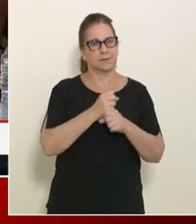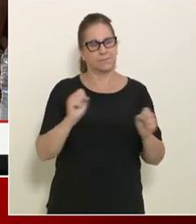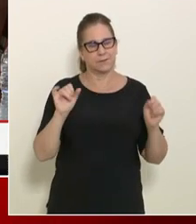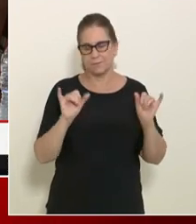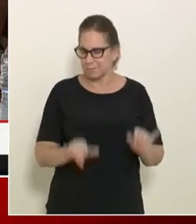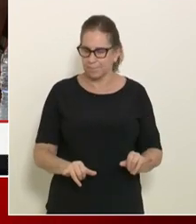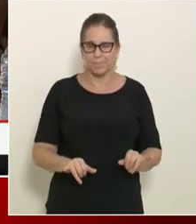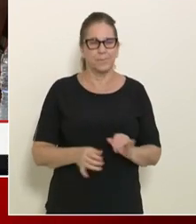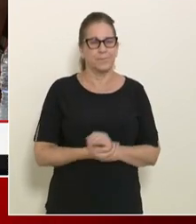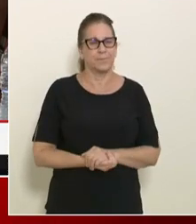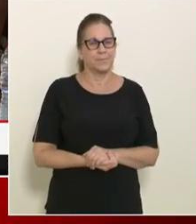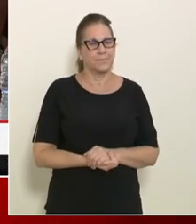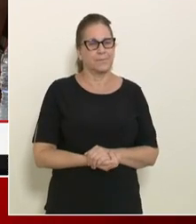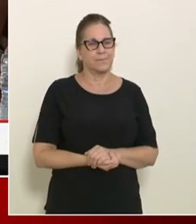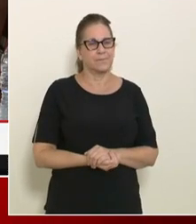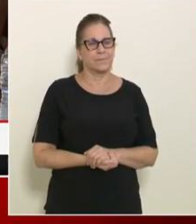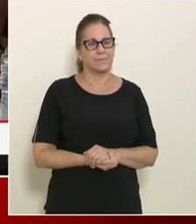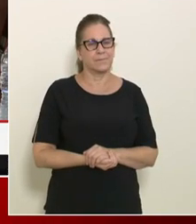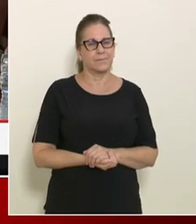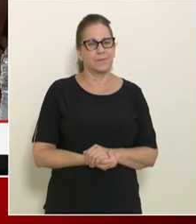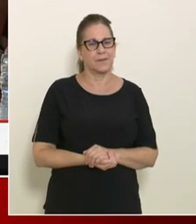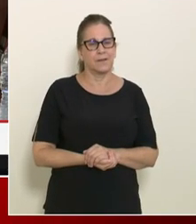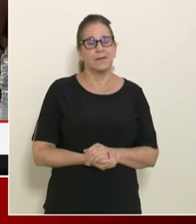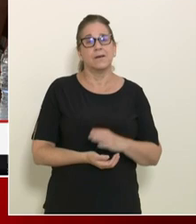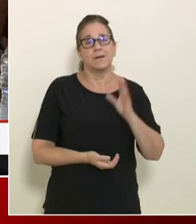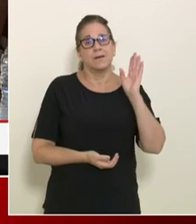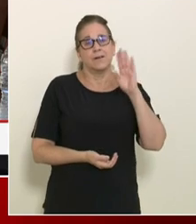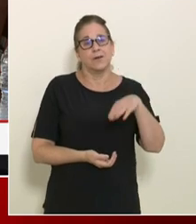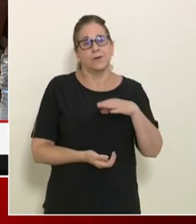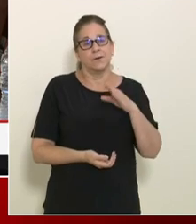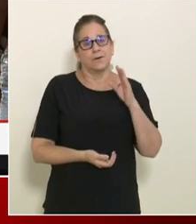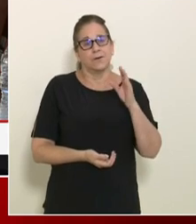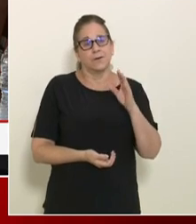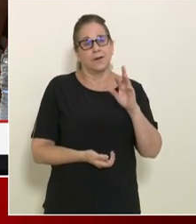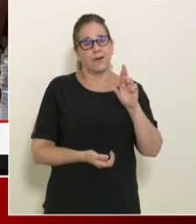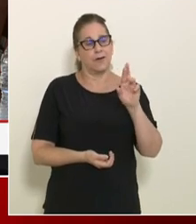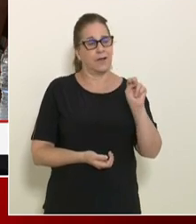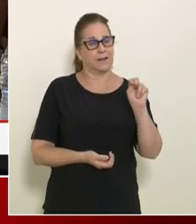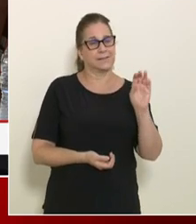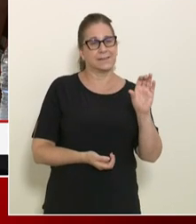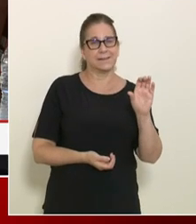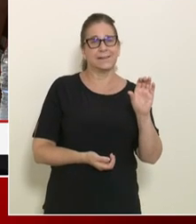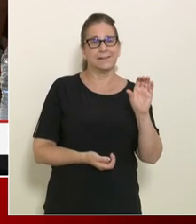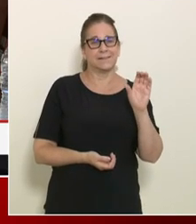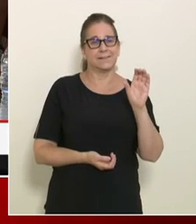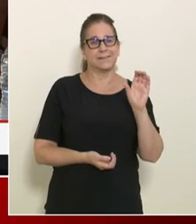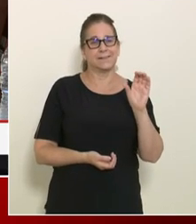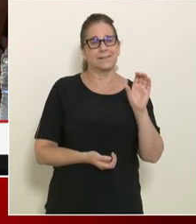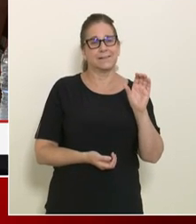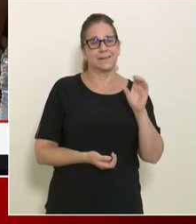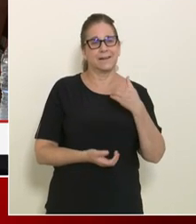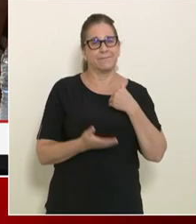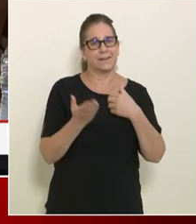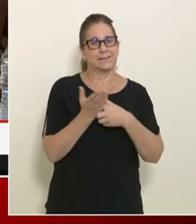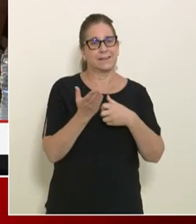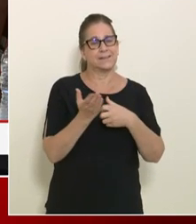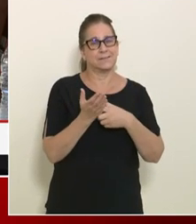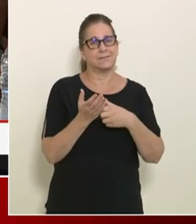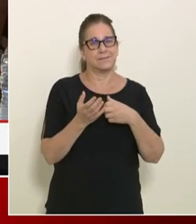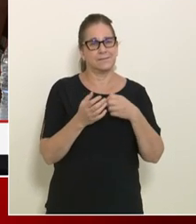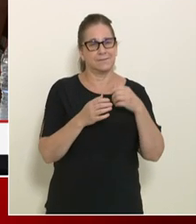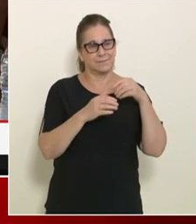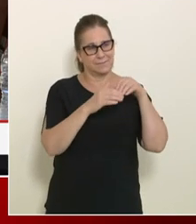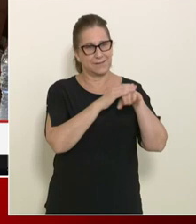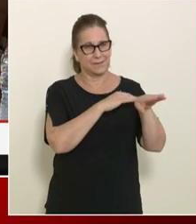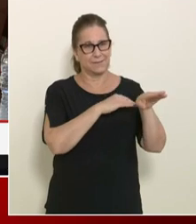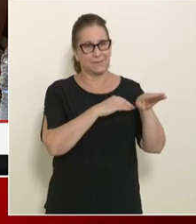is quite unusual. They have the ticketed events, I assume the event last